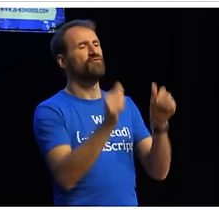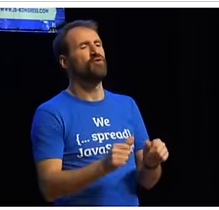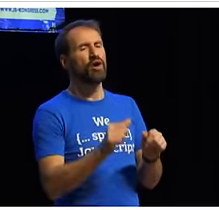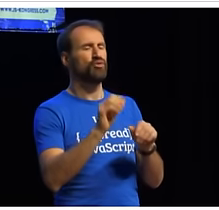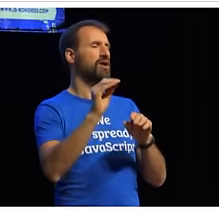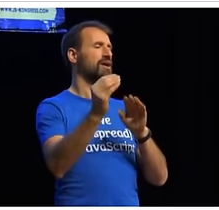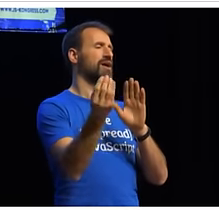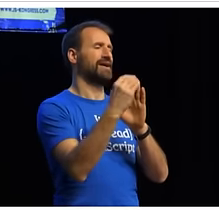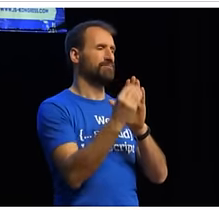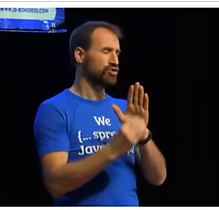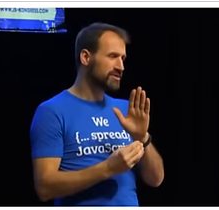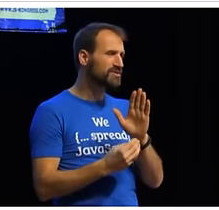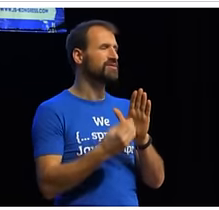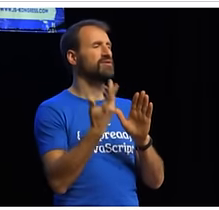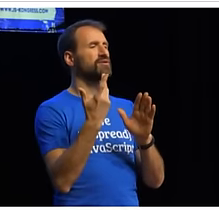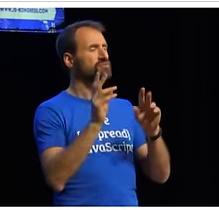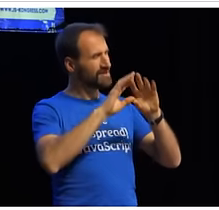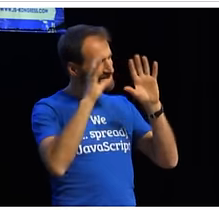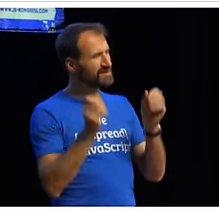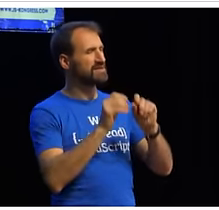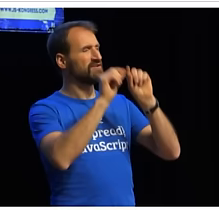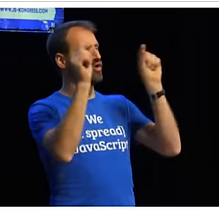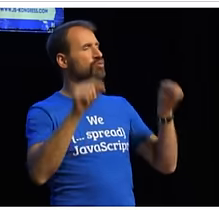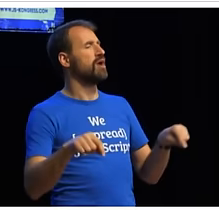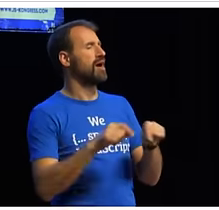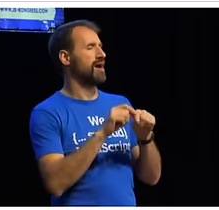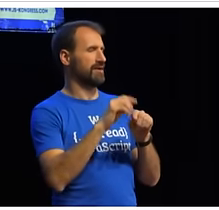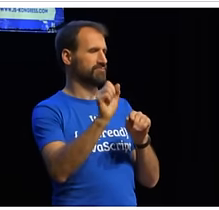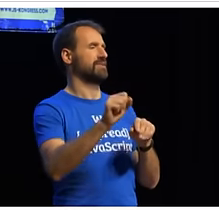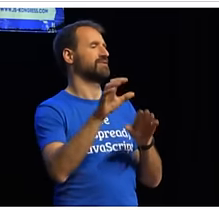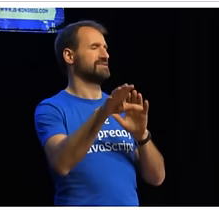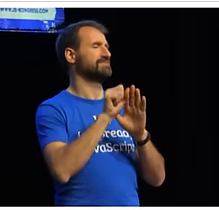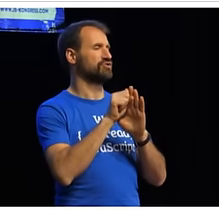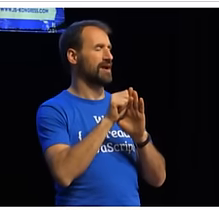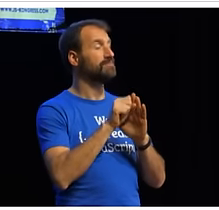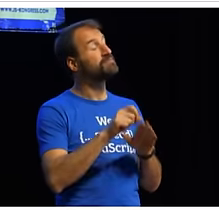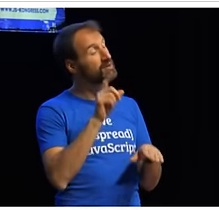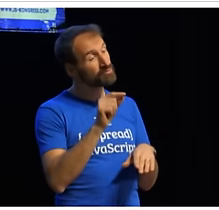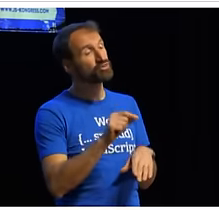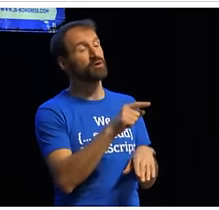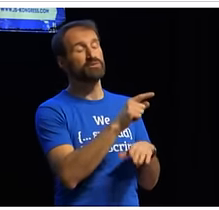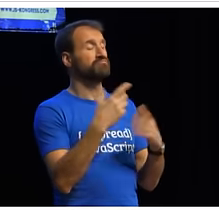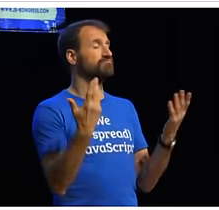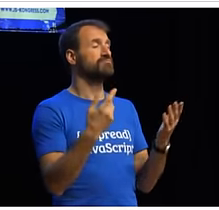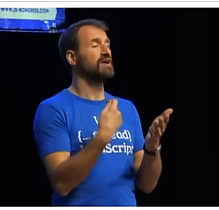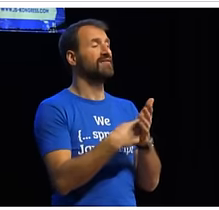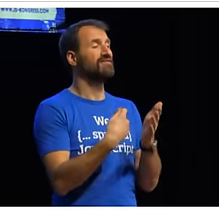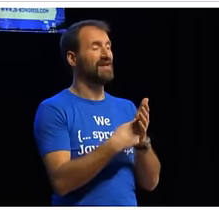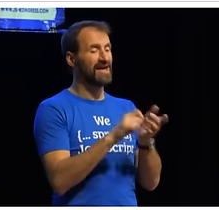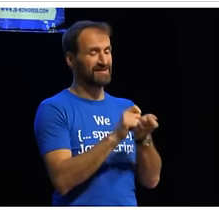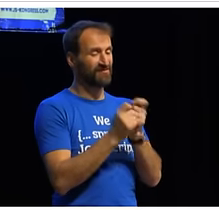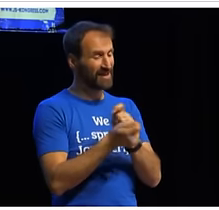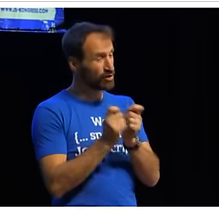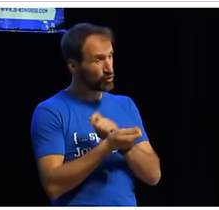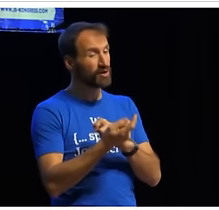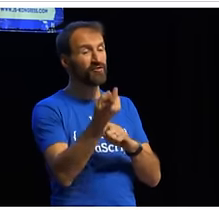and whole forms. So you can basically subscribe to any value changes of